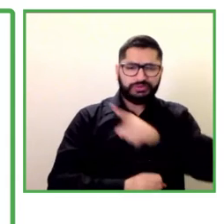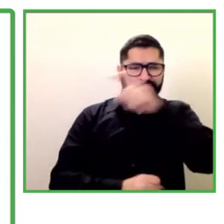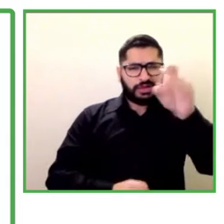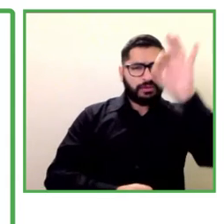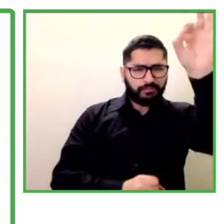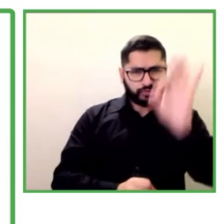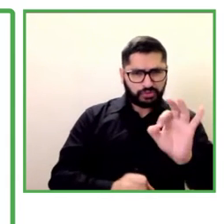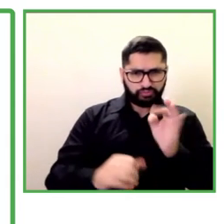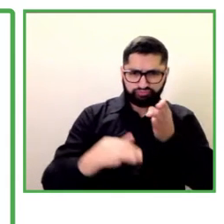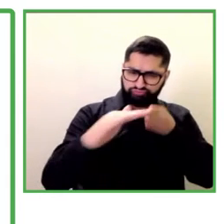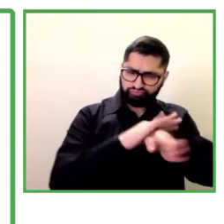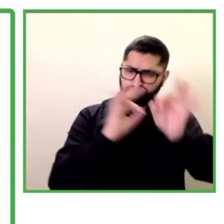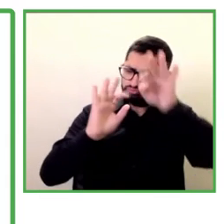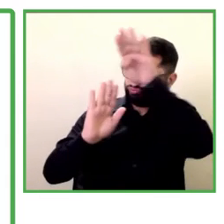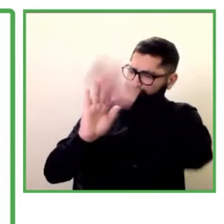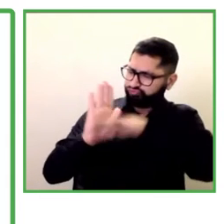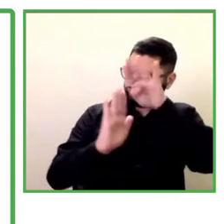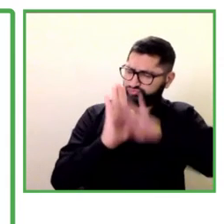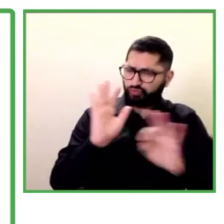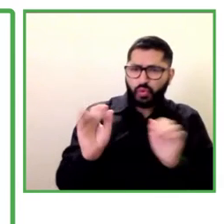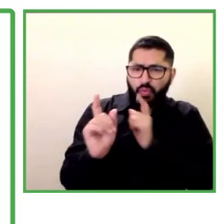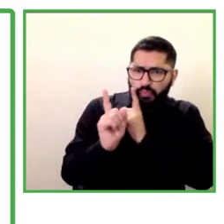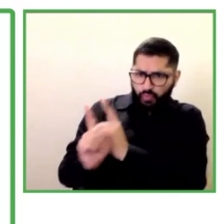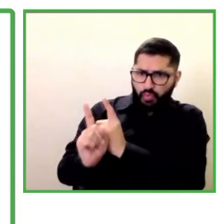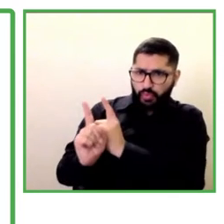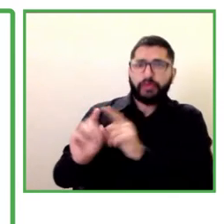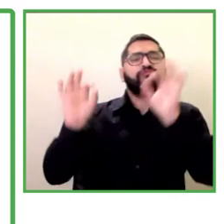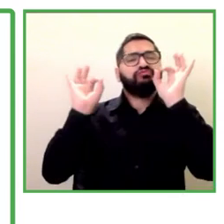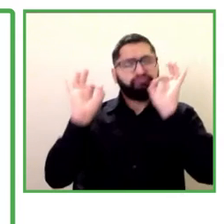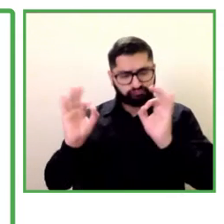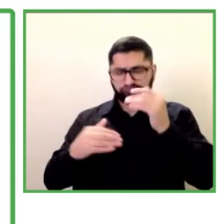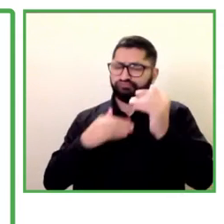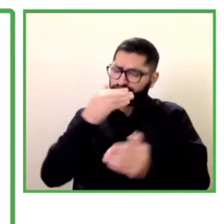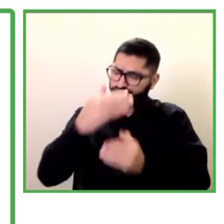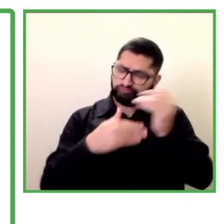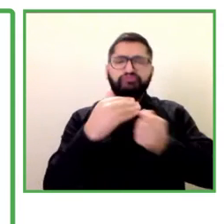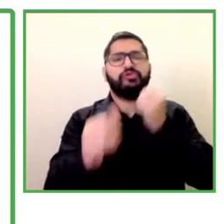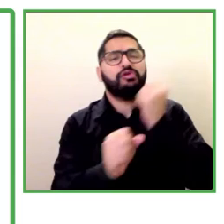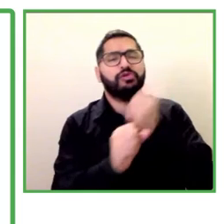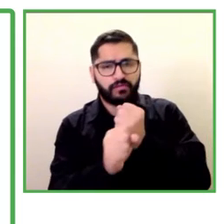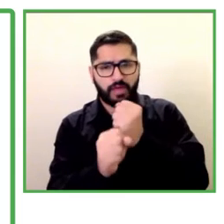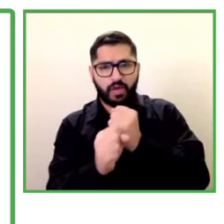also working on training to people with disabilities